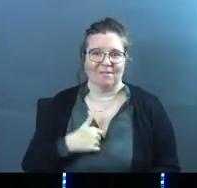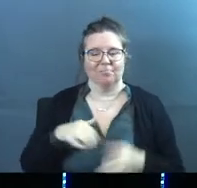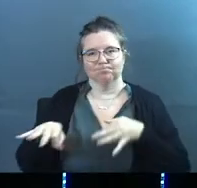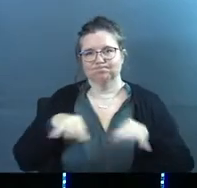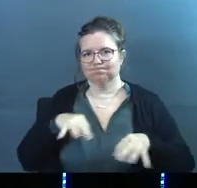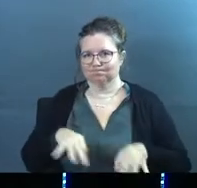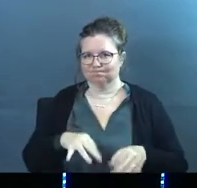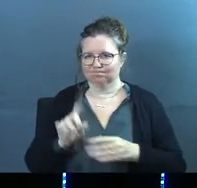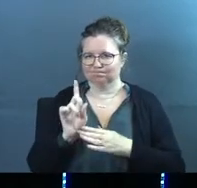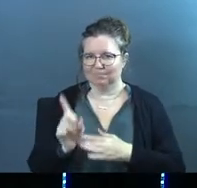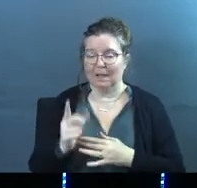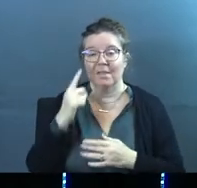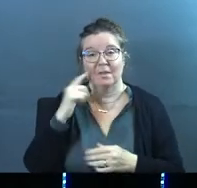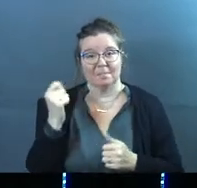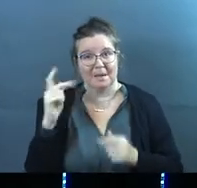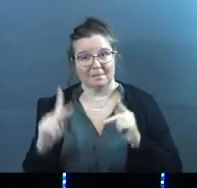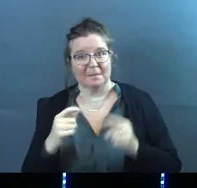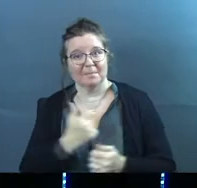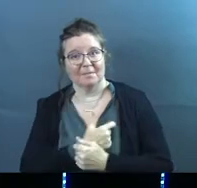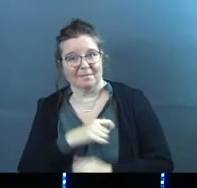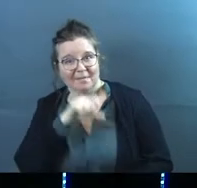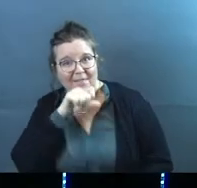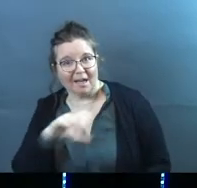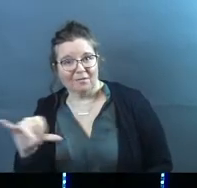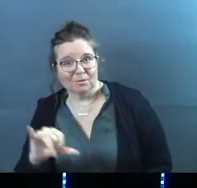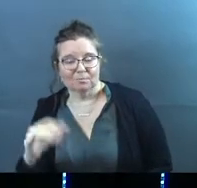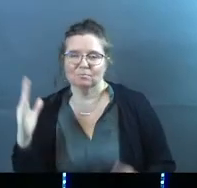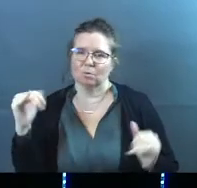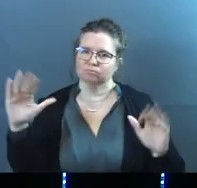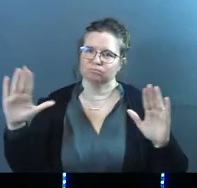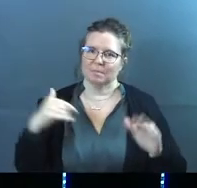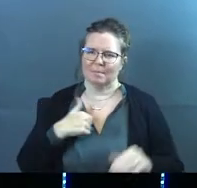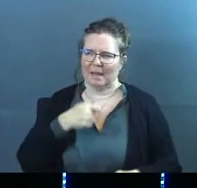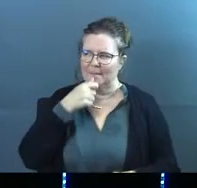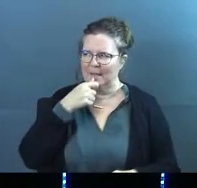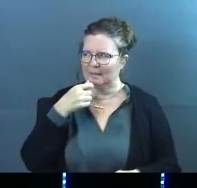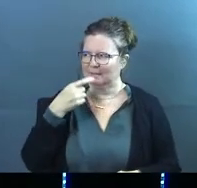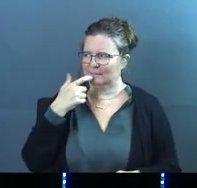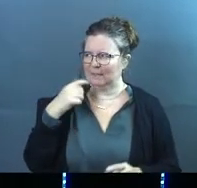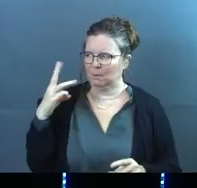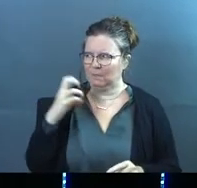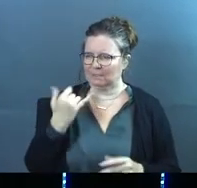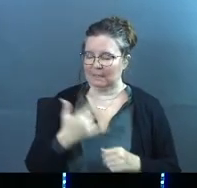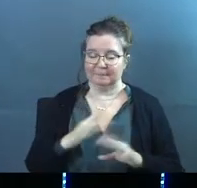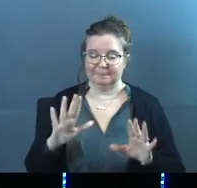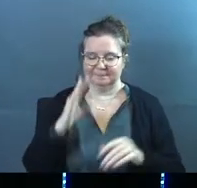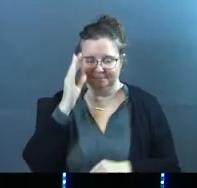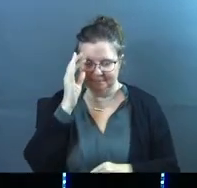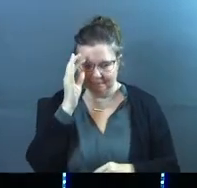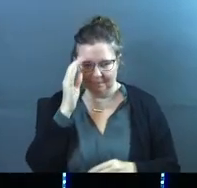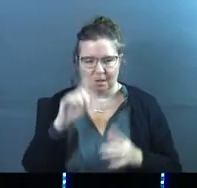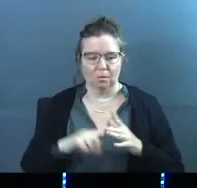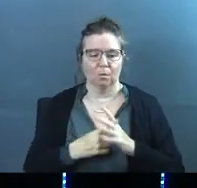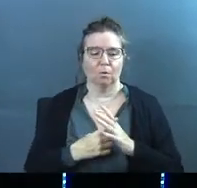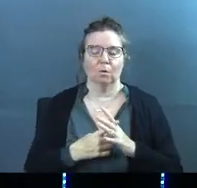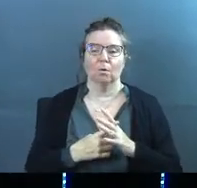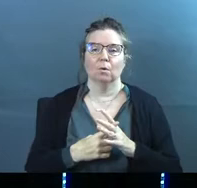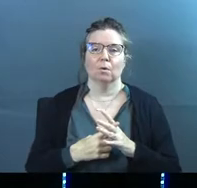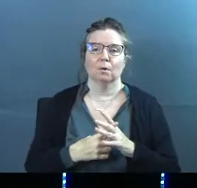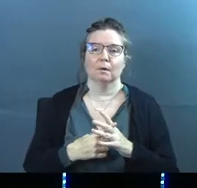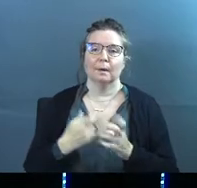gonna explain what that is. I think a lot of other people love it too, hopefully. It's gonna be great. My mic is being weird today, guys, but it's okay. And I want to start off by